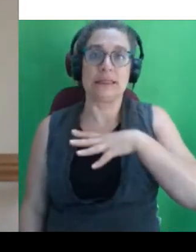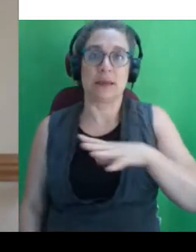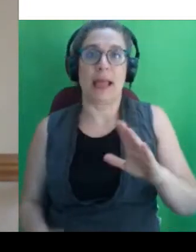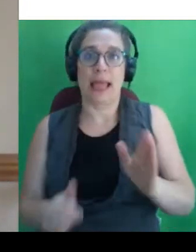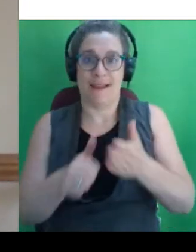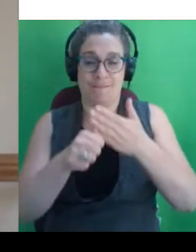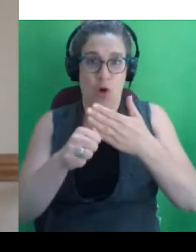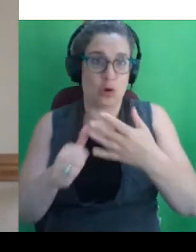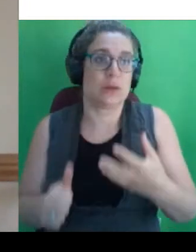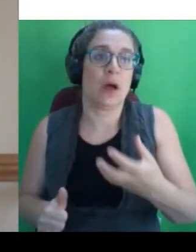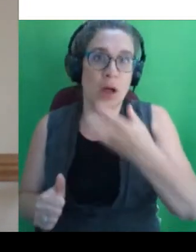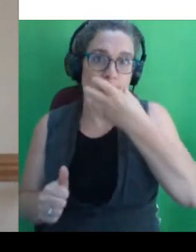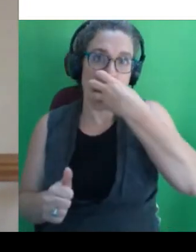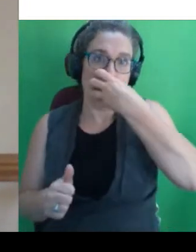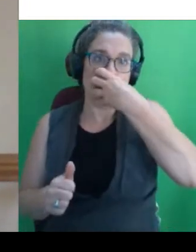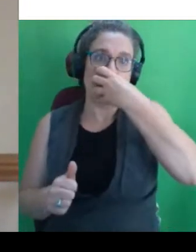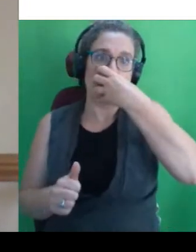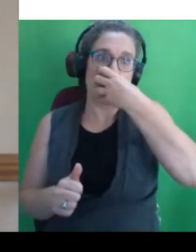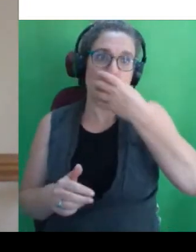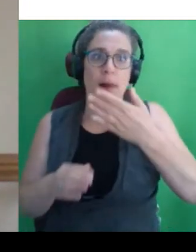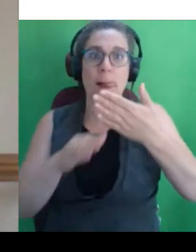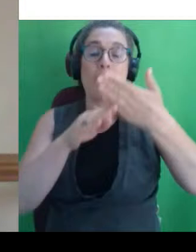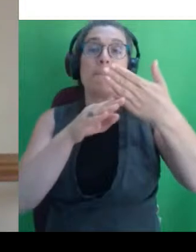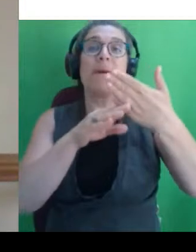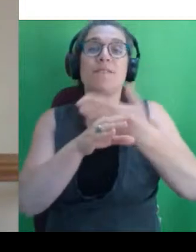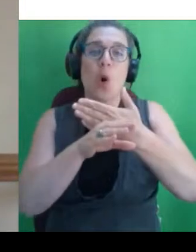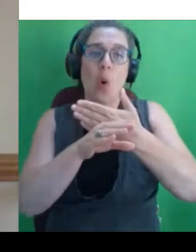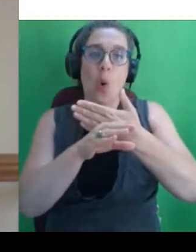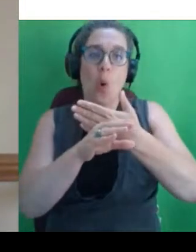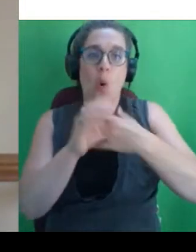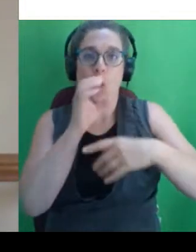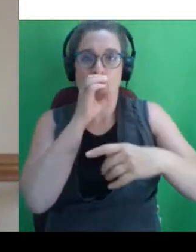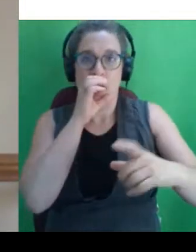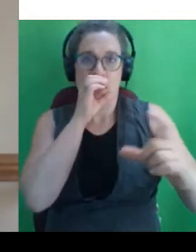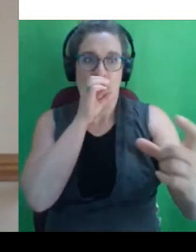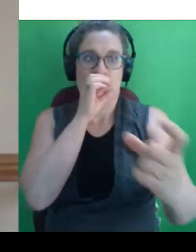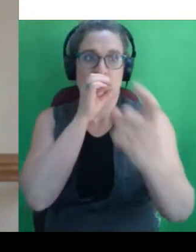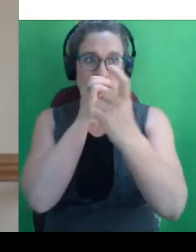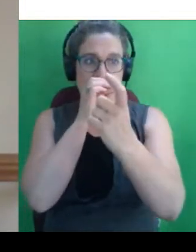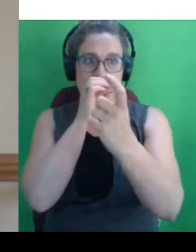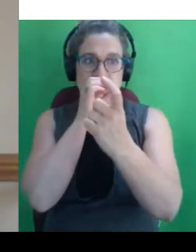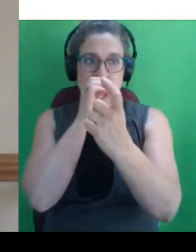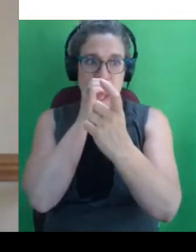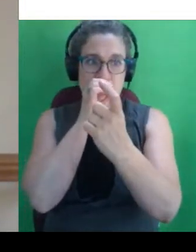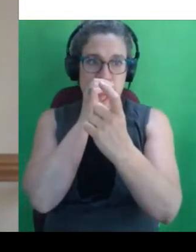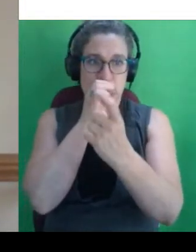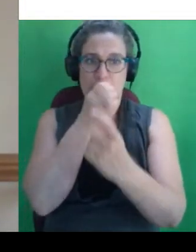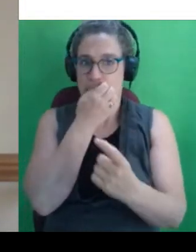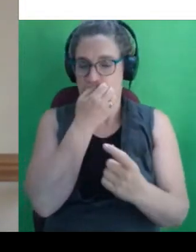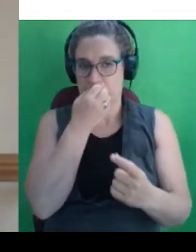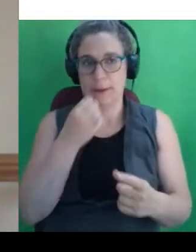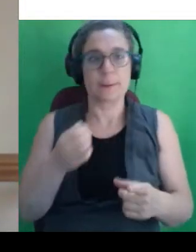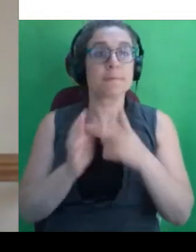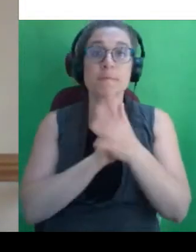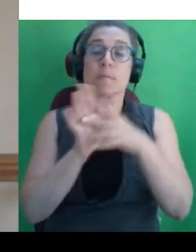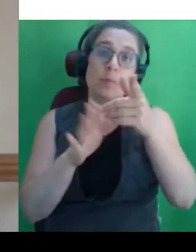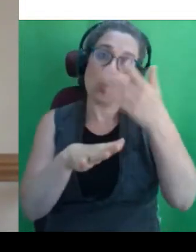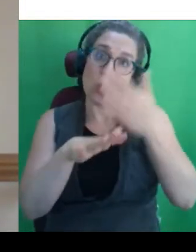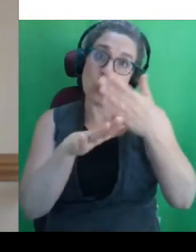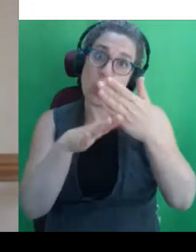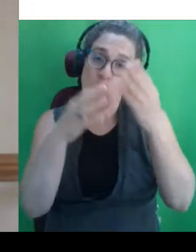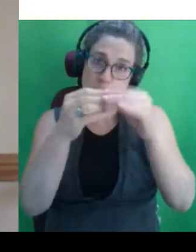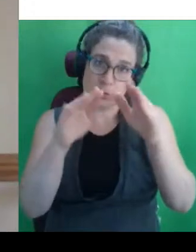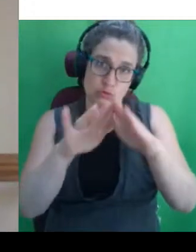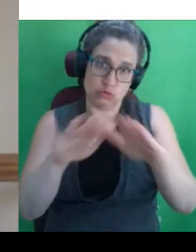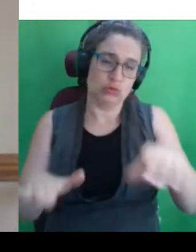the dose is placed into the holding chamber. Okay, so for any of you that work with children, you'll know that there are